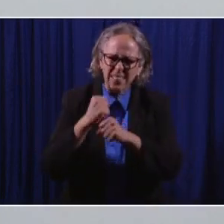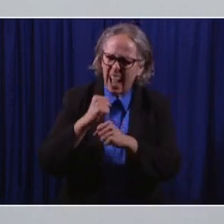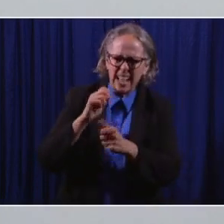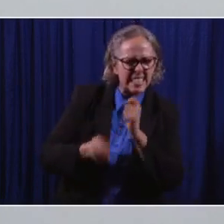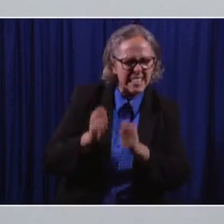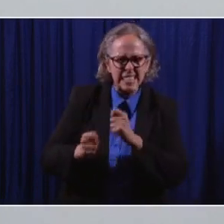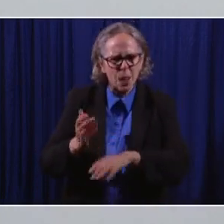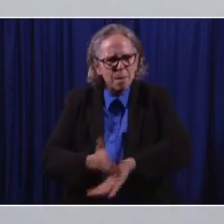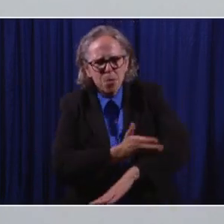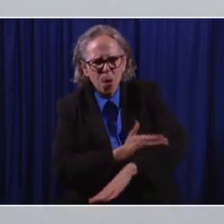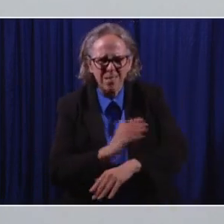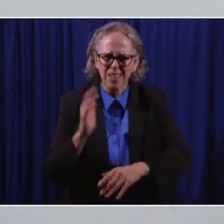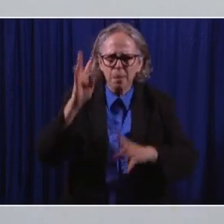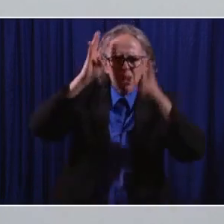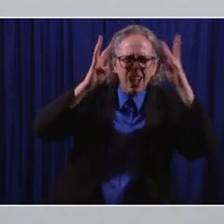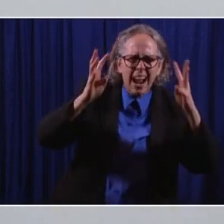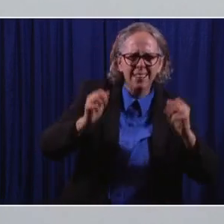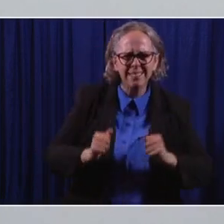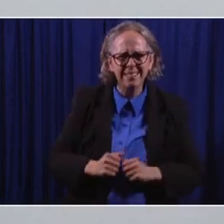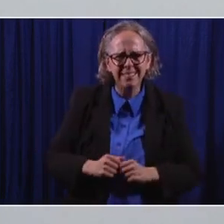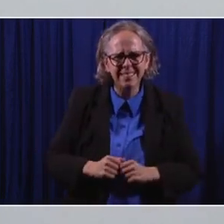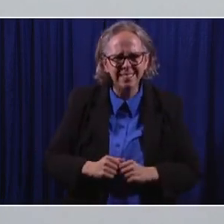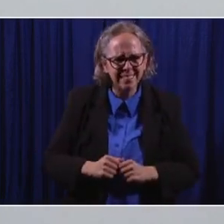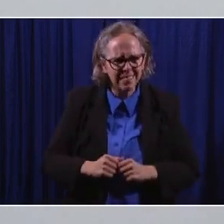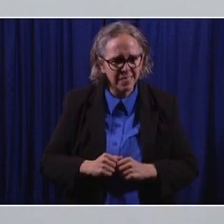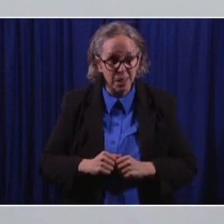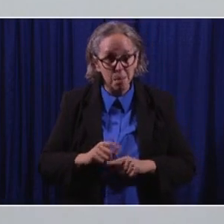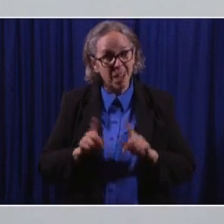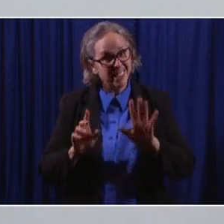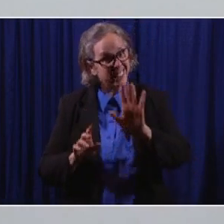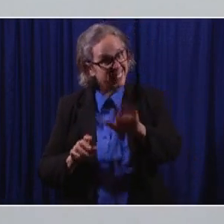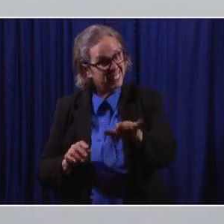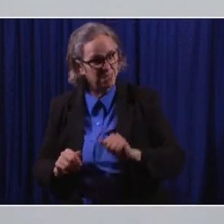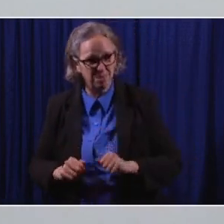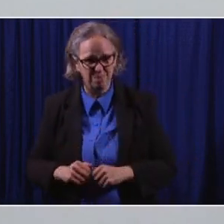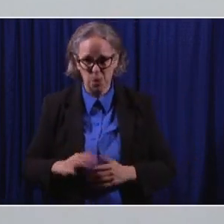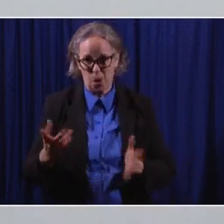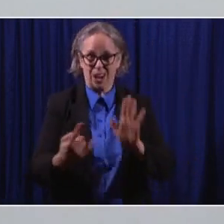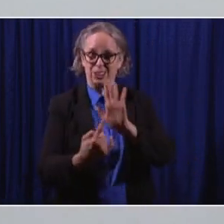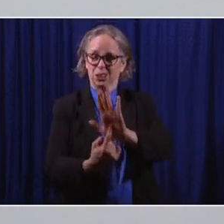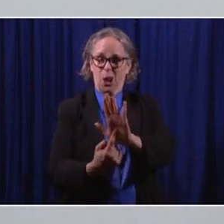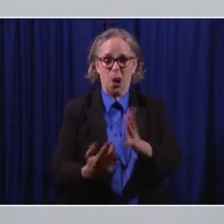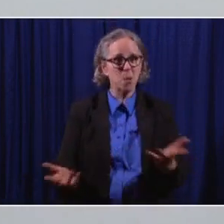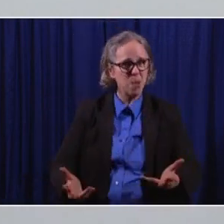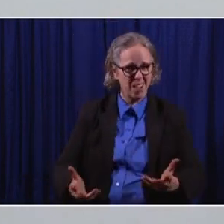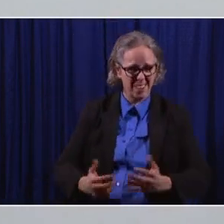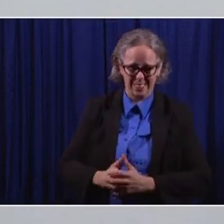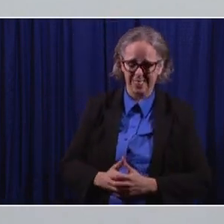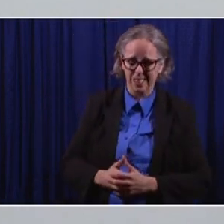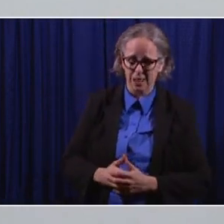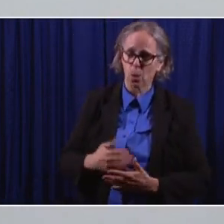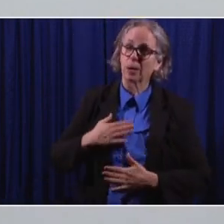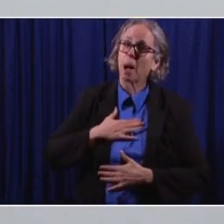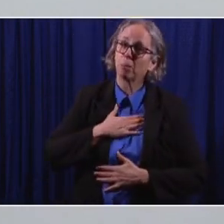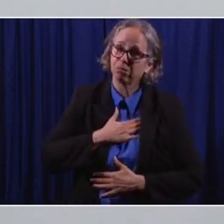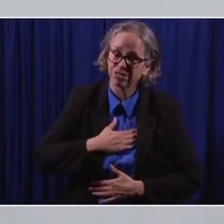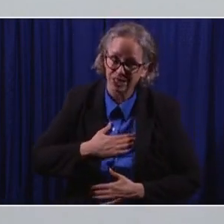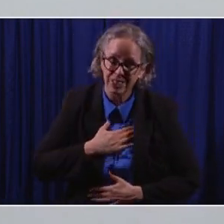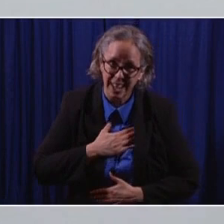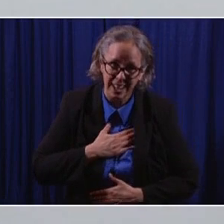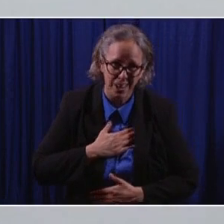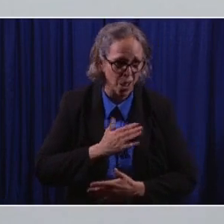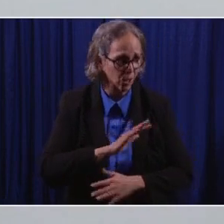innovate. But I know that we appreciate what Ohioans have done to put us in a good spot on these two fronts, at